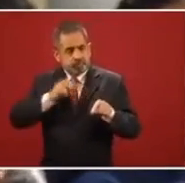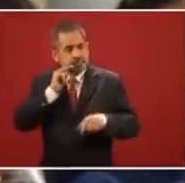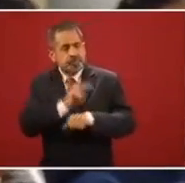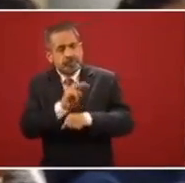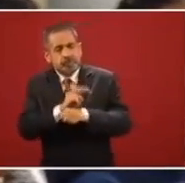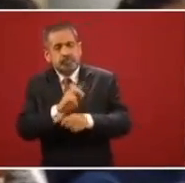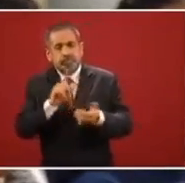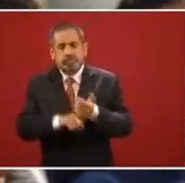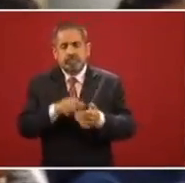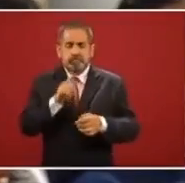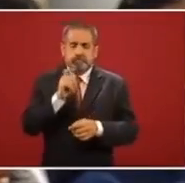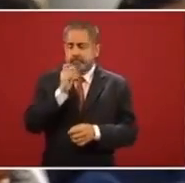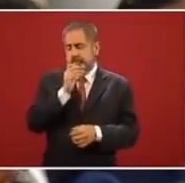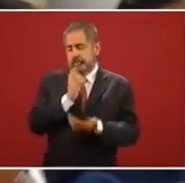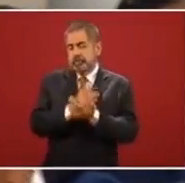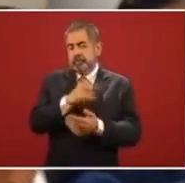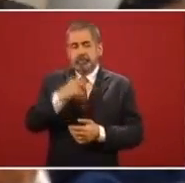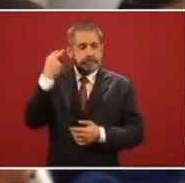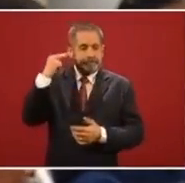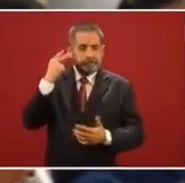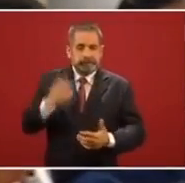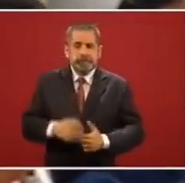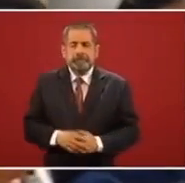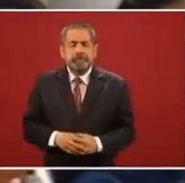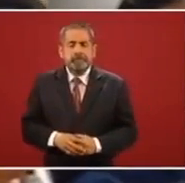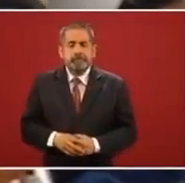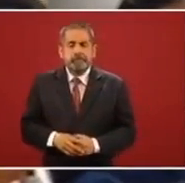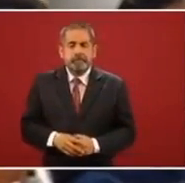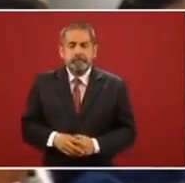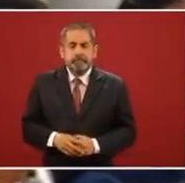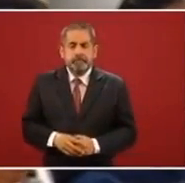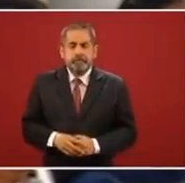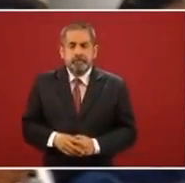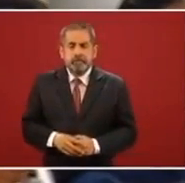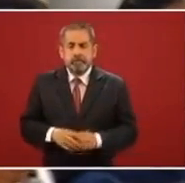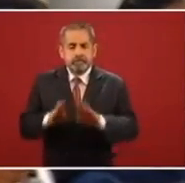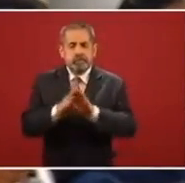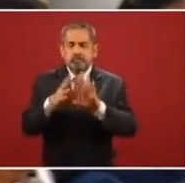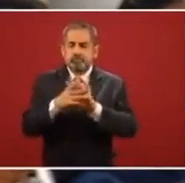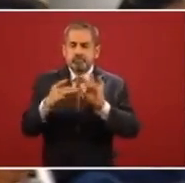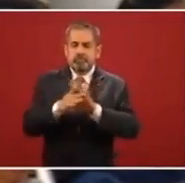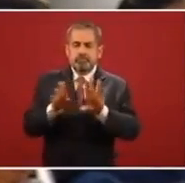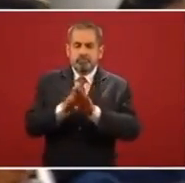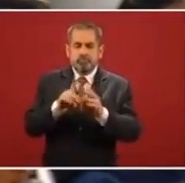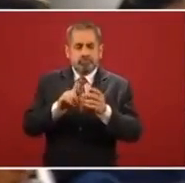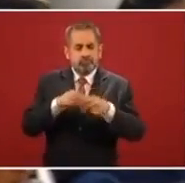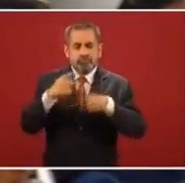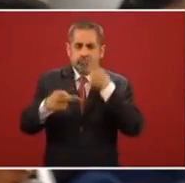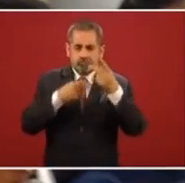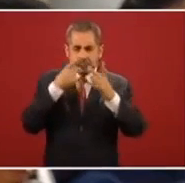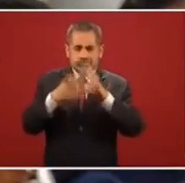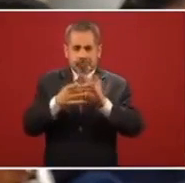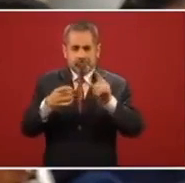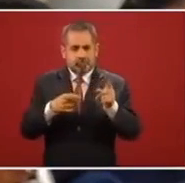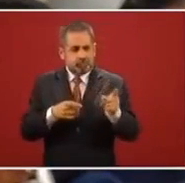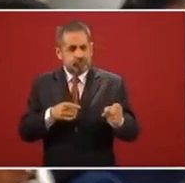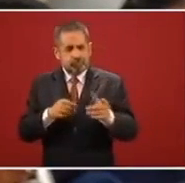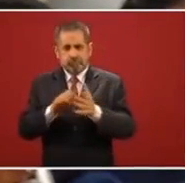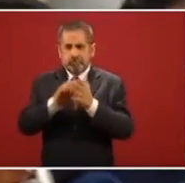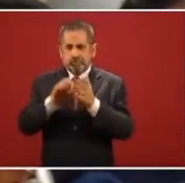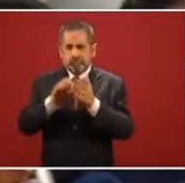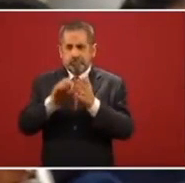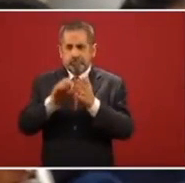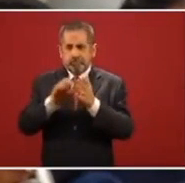Mexican caso, ports. Coatzacoalcos. And in this case, ¿Qué Coatzacoalcos. otra cosa puedo mencionar al respecto? And what other Por thing can